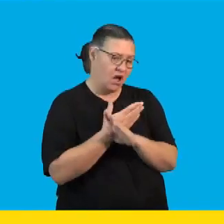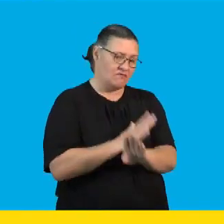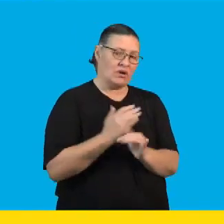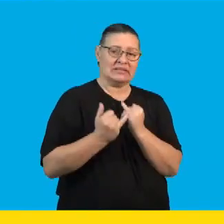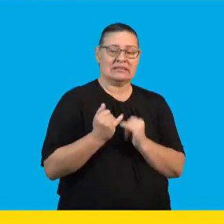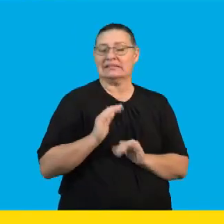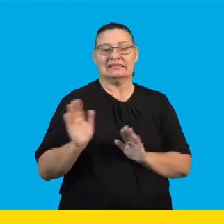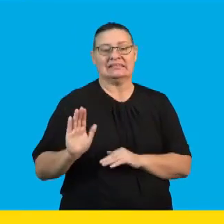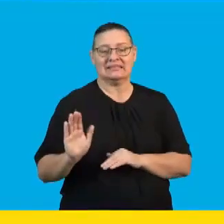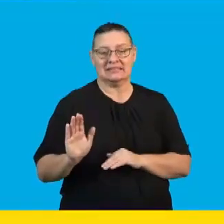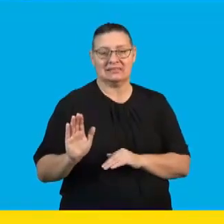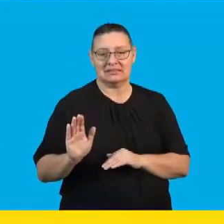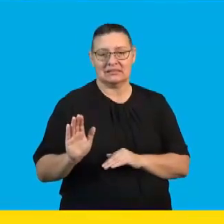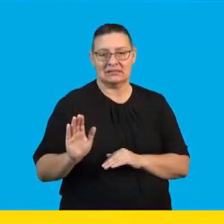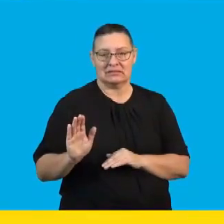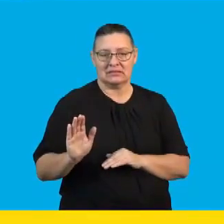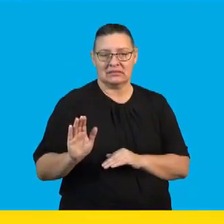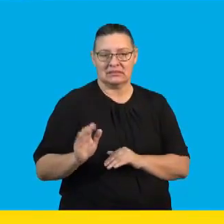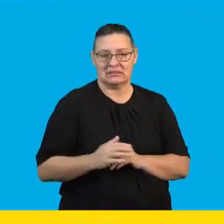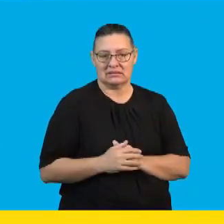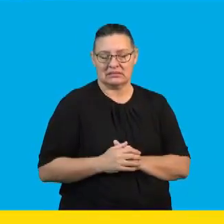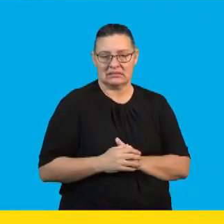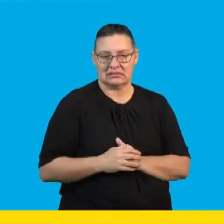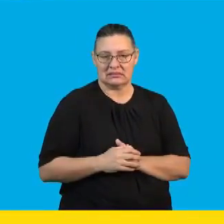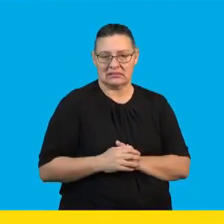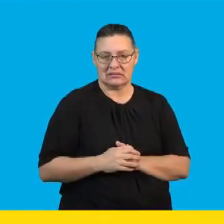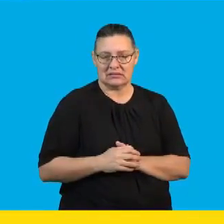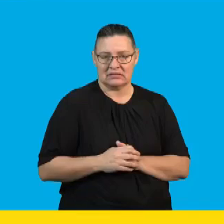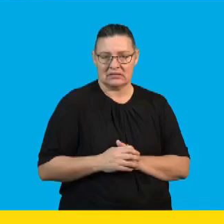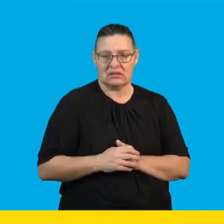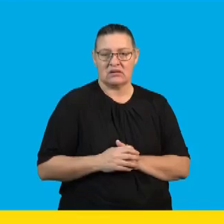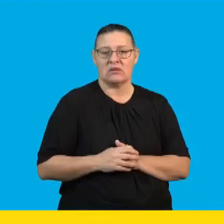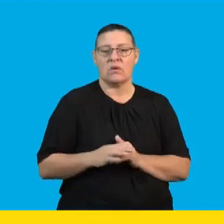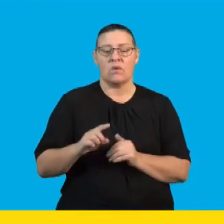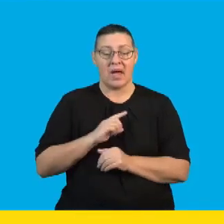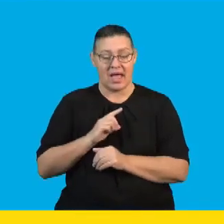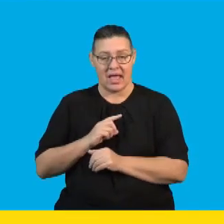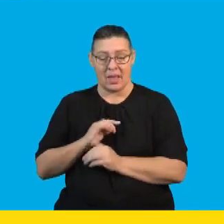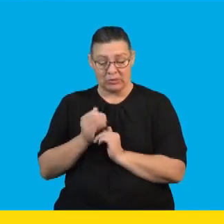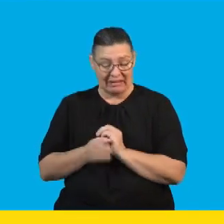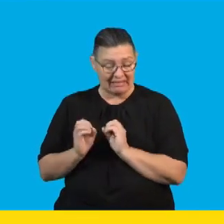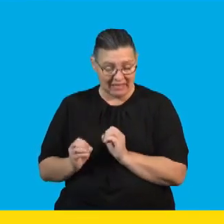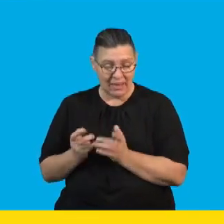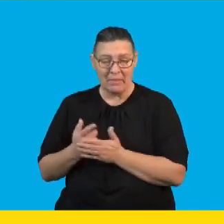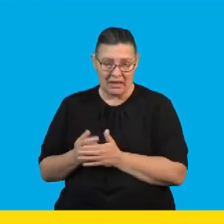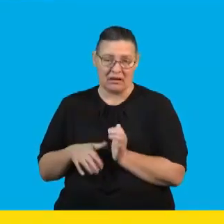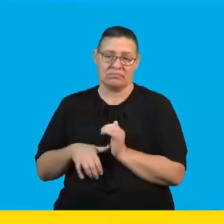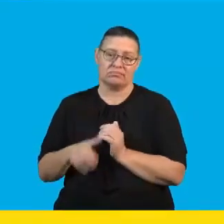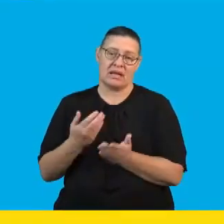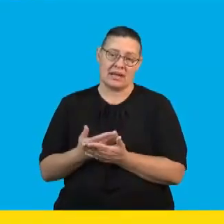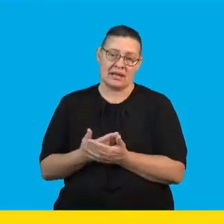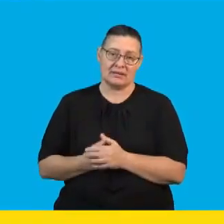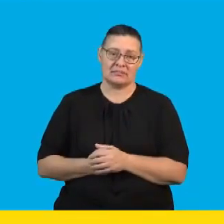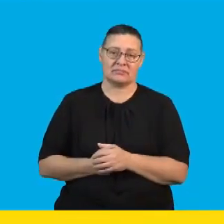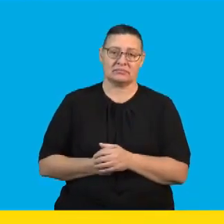must avoid indulging in unprotected sexual activities, because chances are that I am